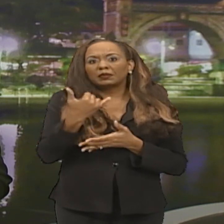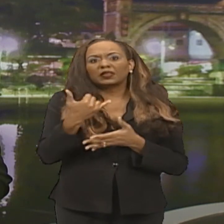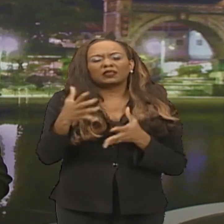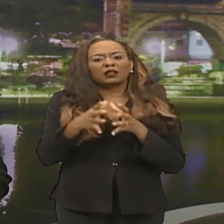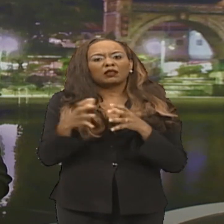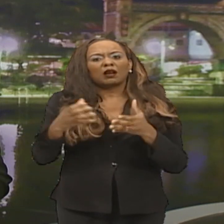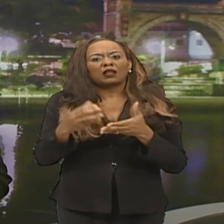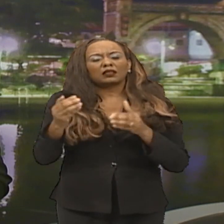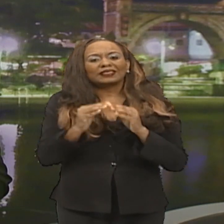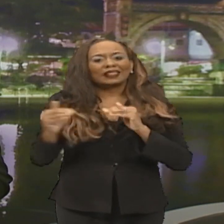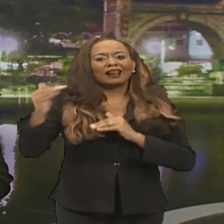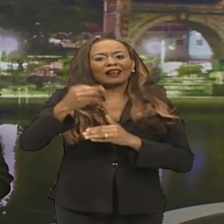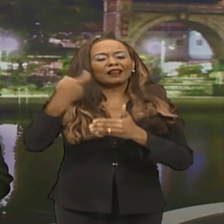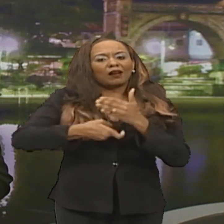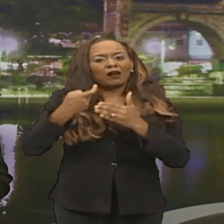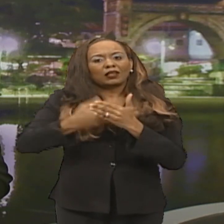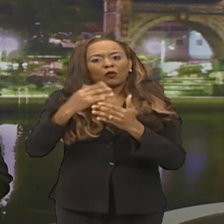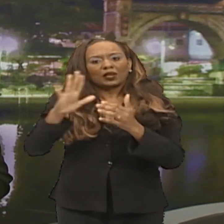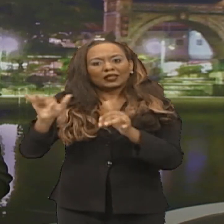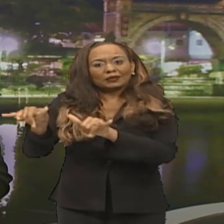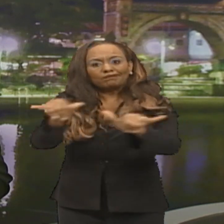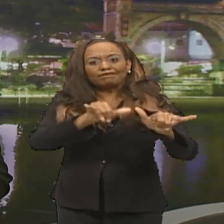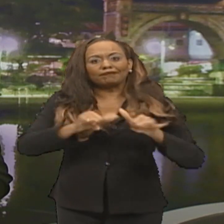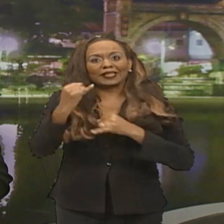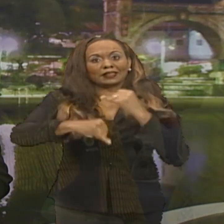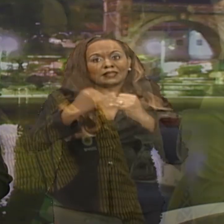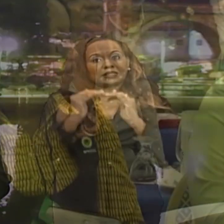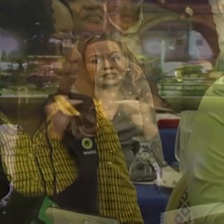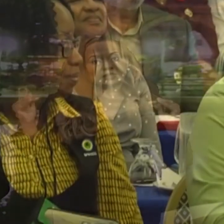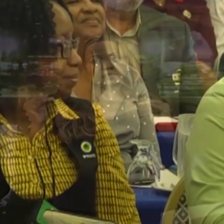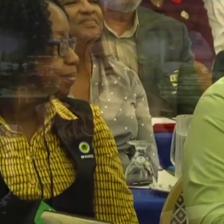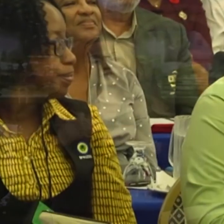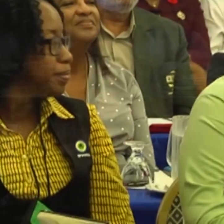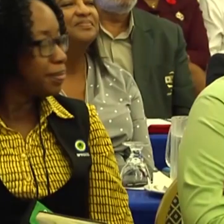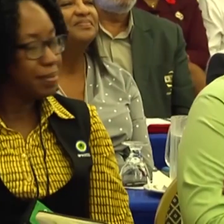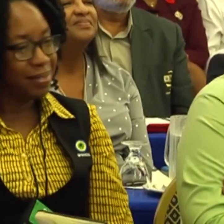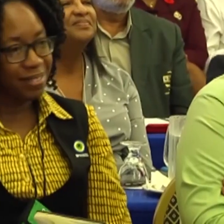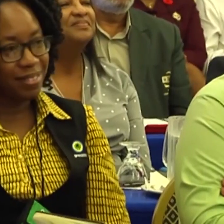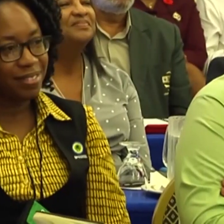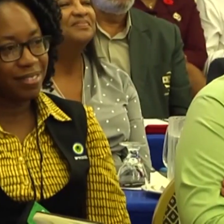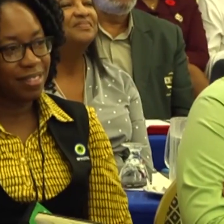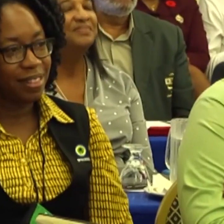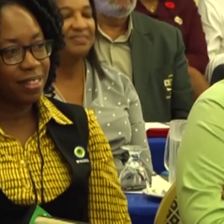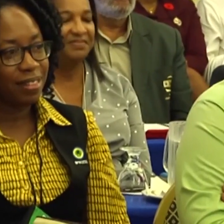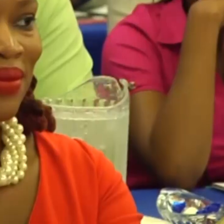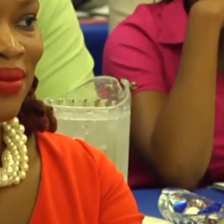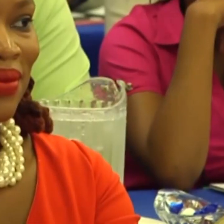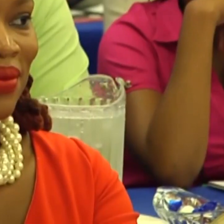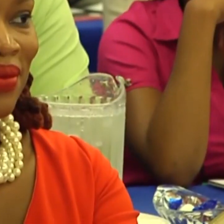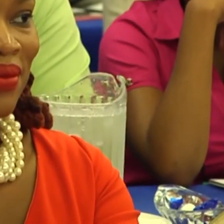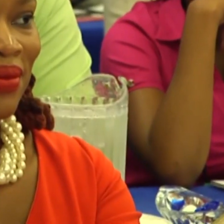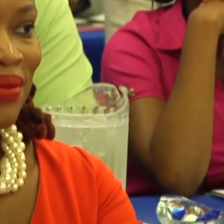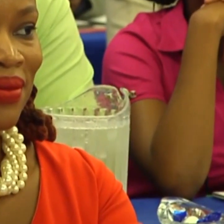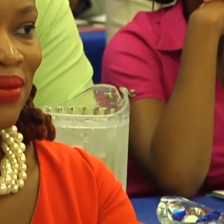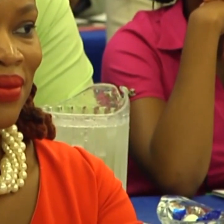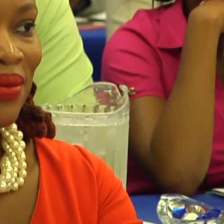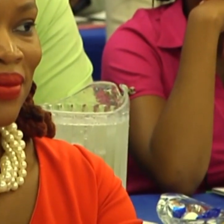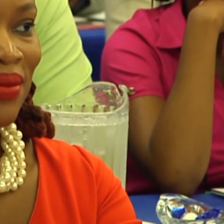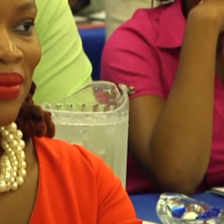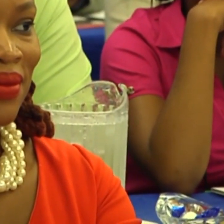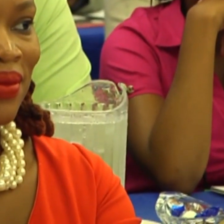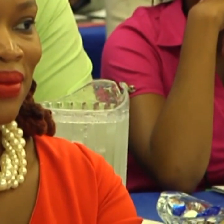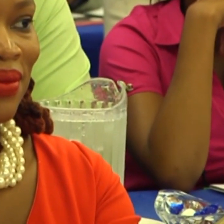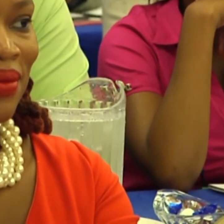with international standards. That's the view of noted economist Professor Avinash Prasad. He was speaking at the Caribbean Regional